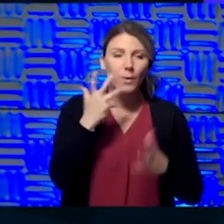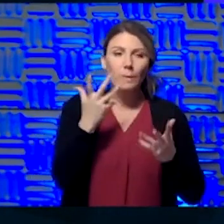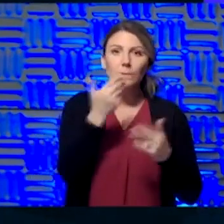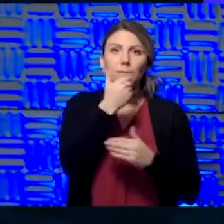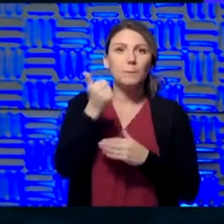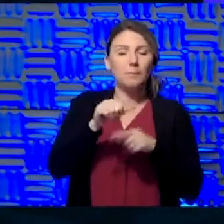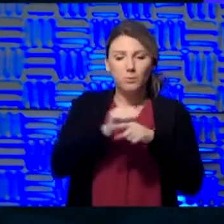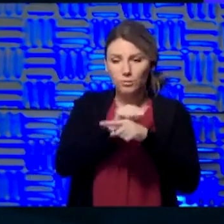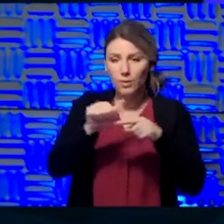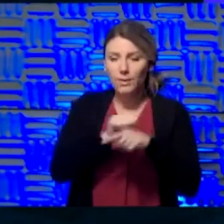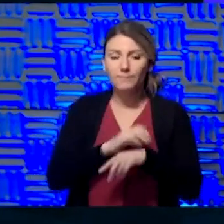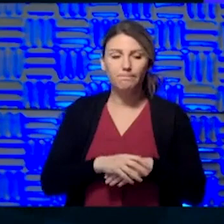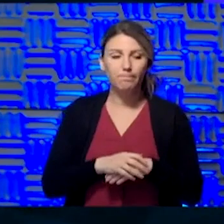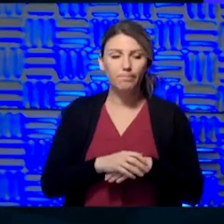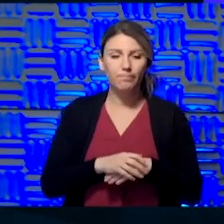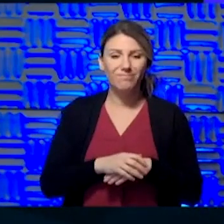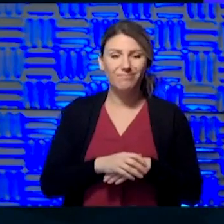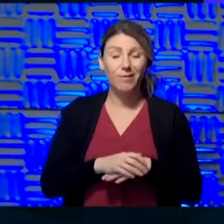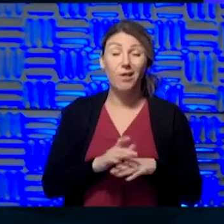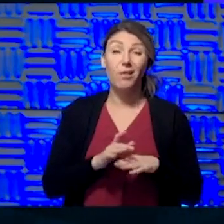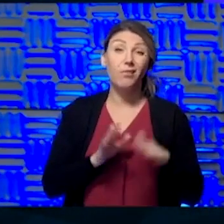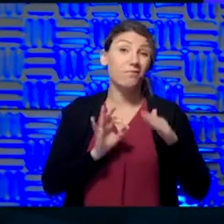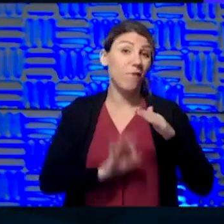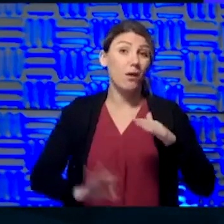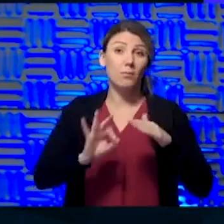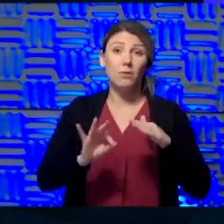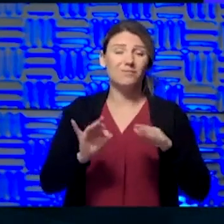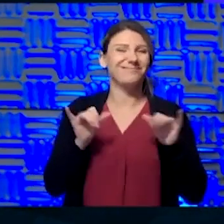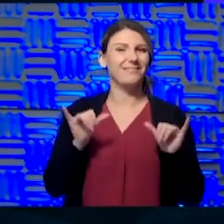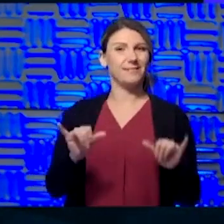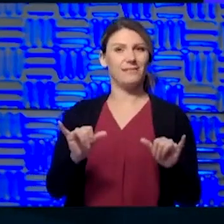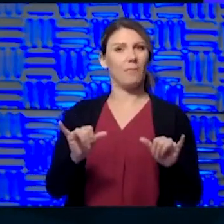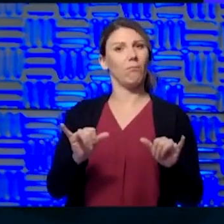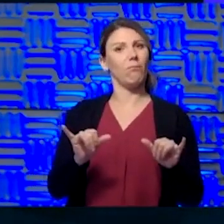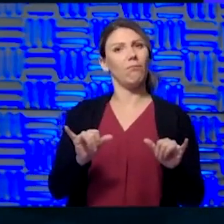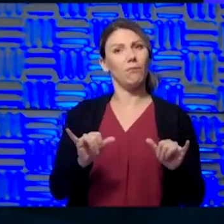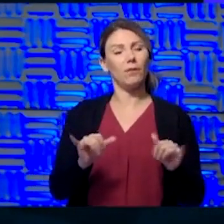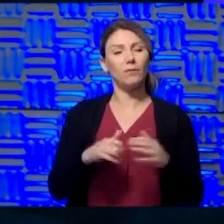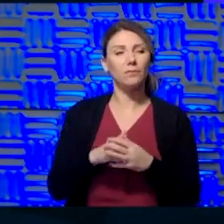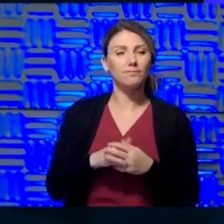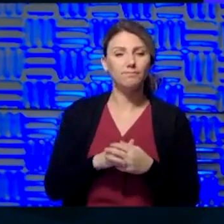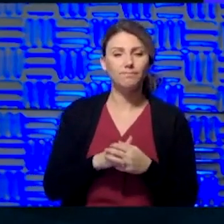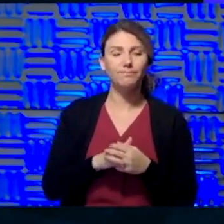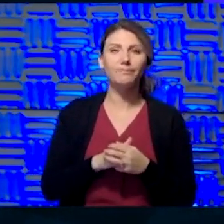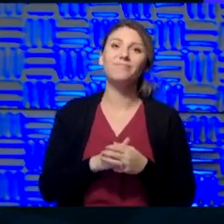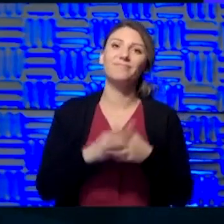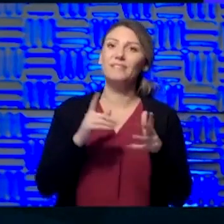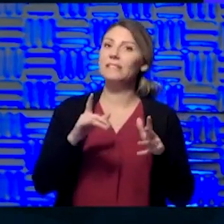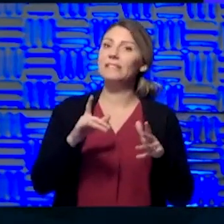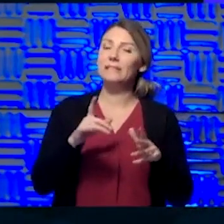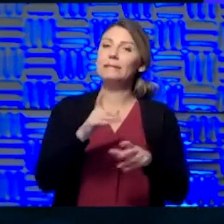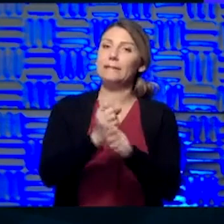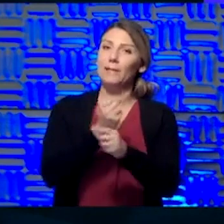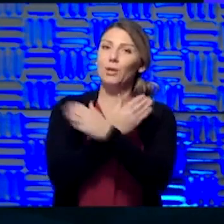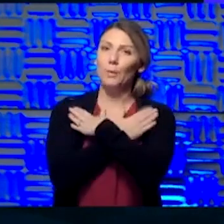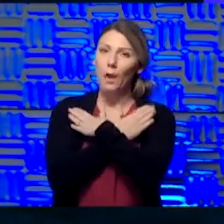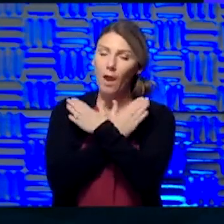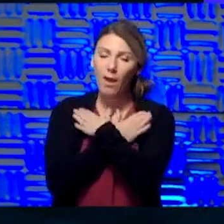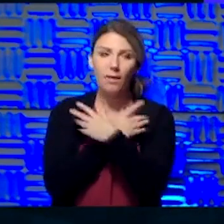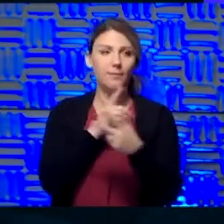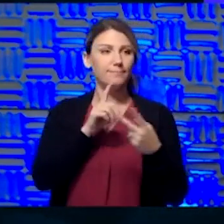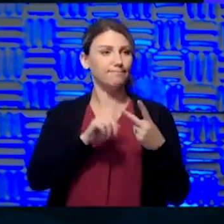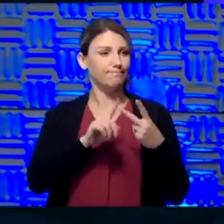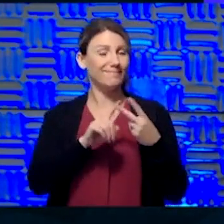were. The fundamentals pretty much stayed the same. Get your rest, make sure that you're